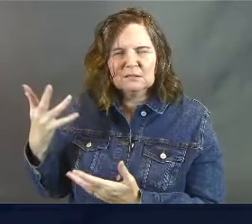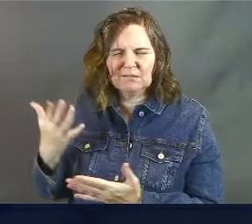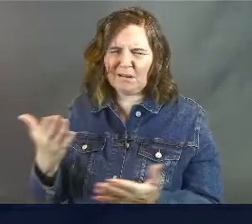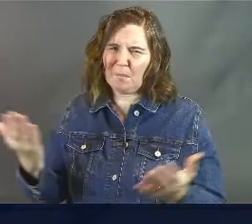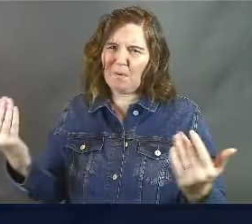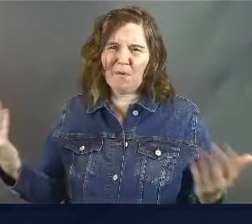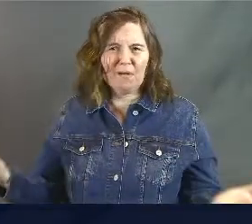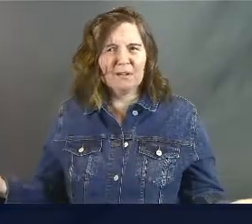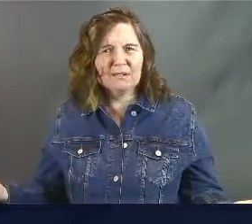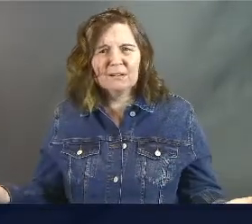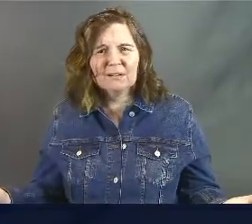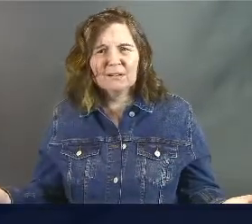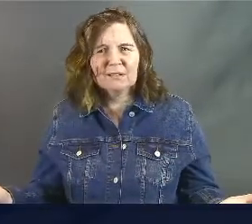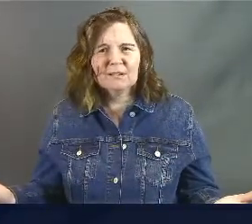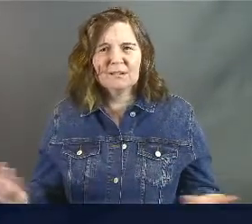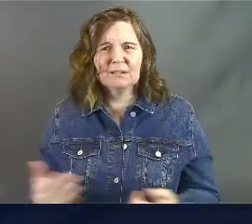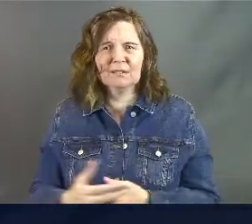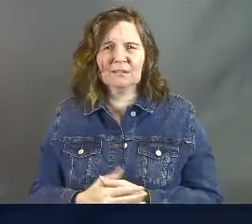Come on.